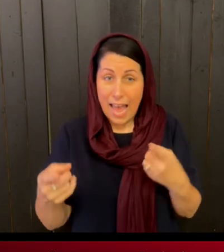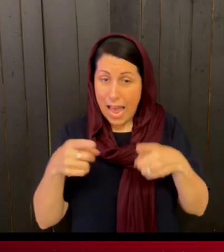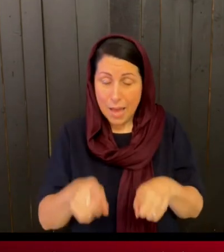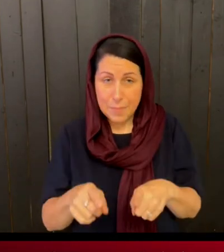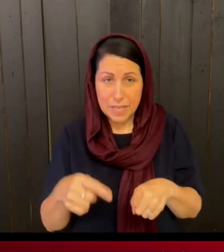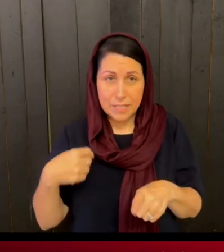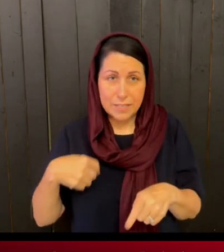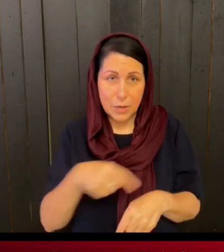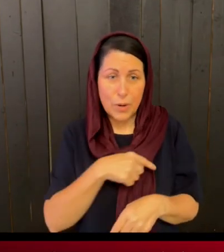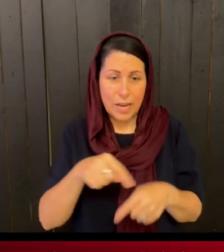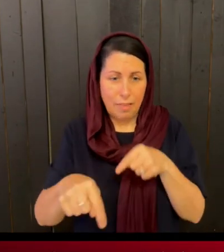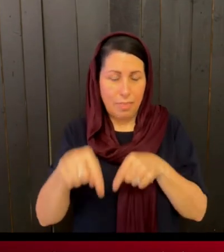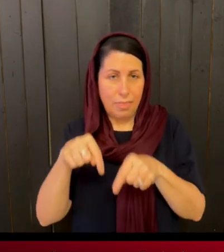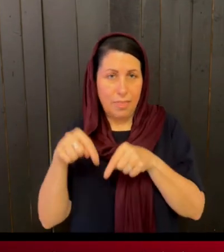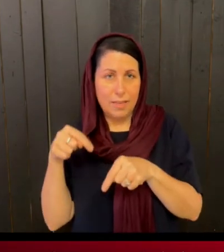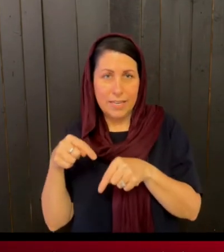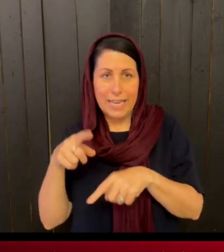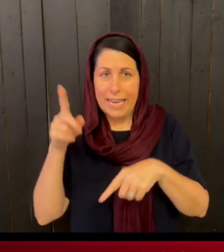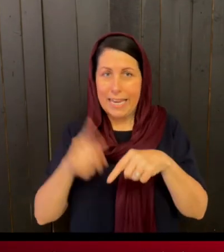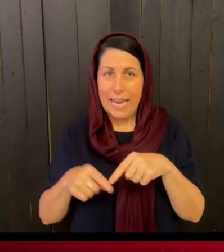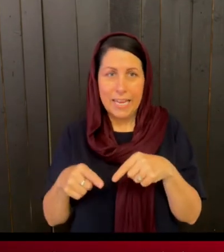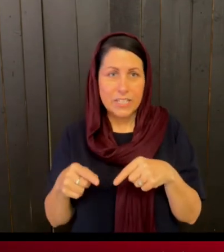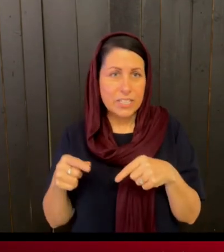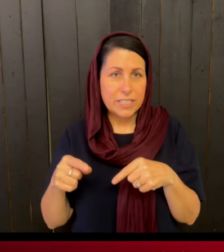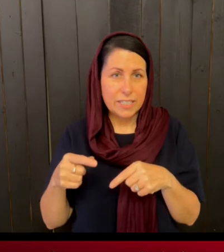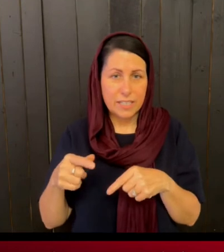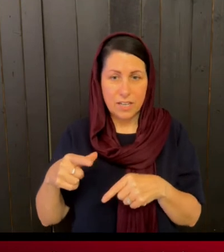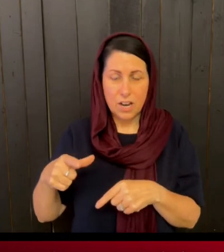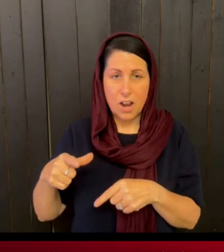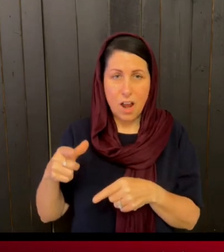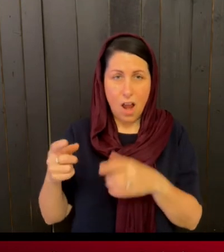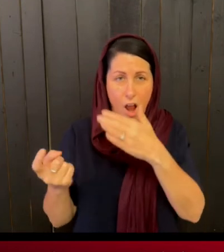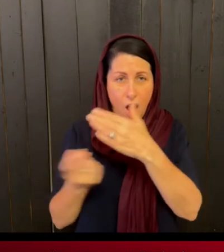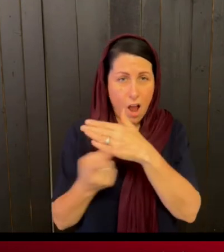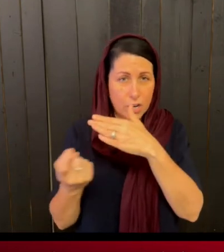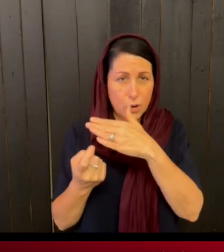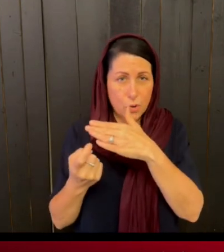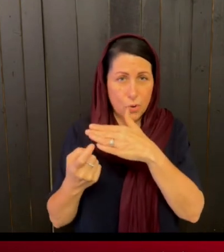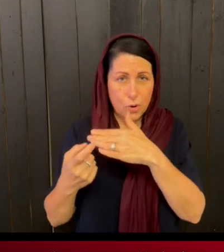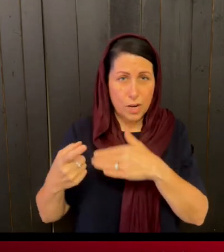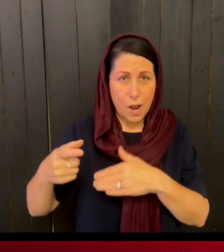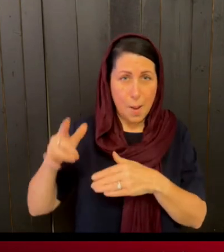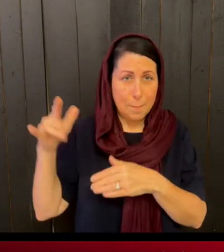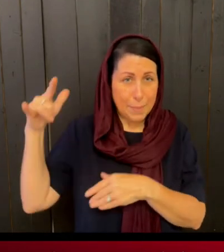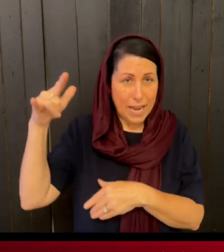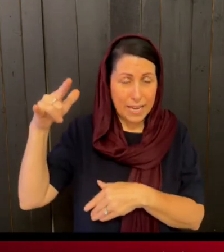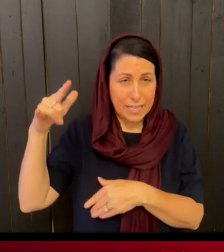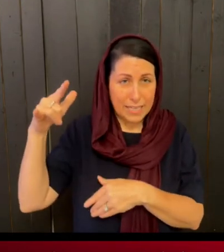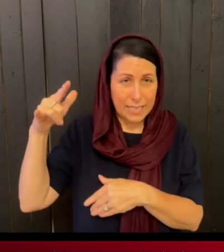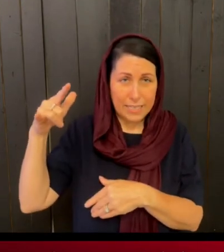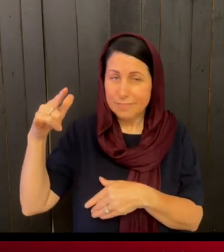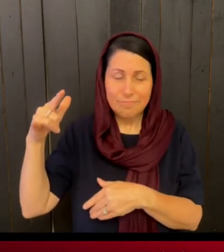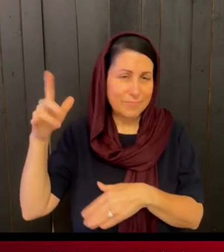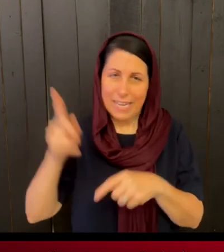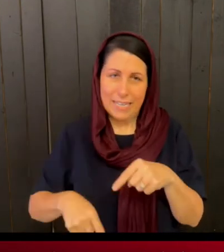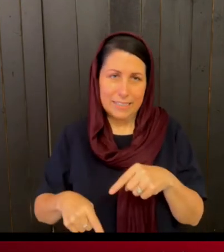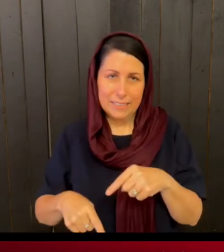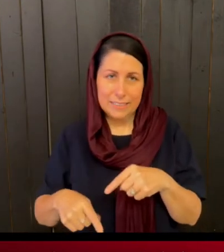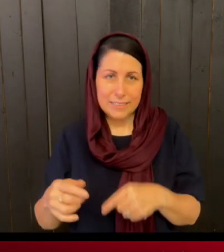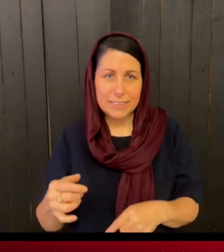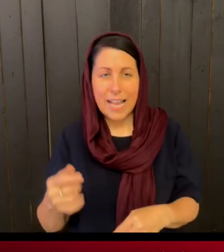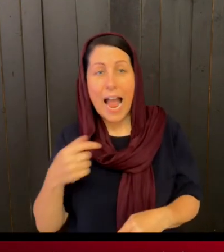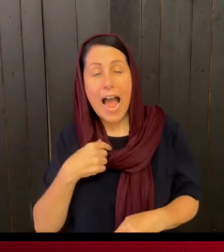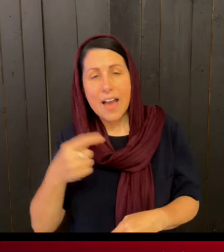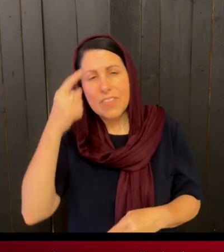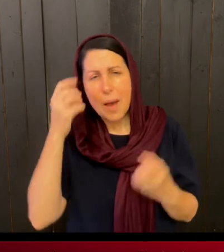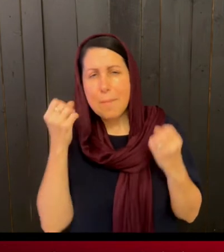on autopilot. You know, I think there's been times I've thought, you know, if I can just reach a certain level, if I can just spend enough